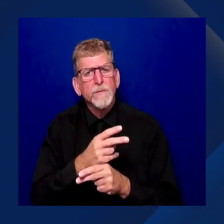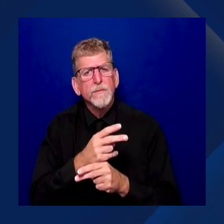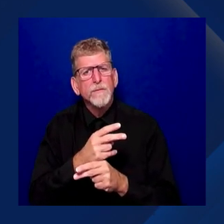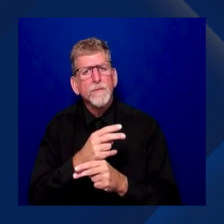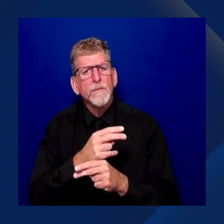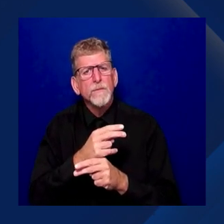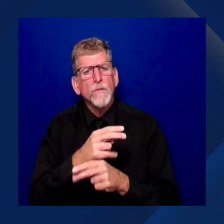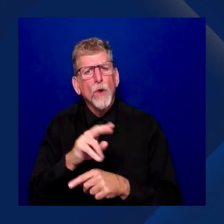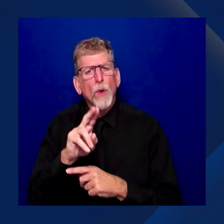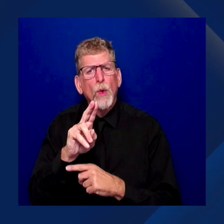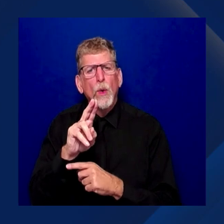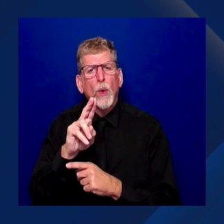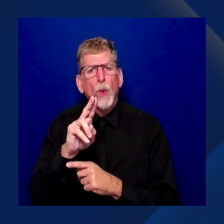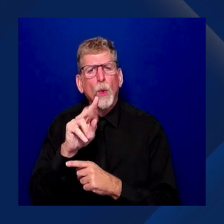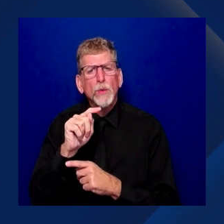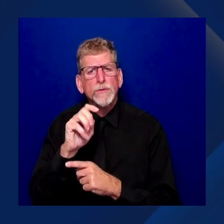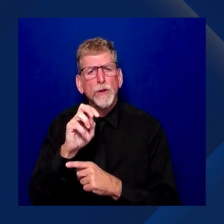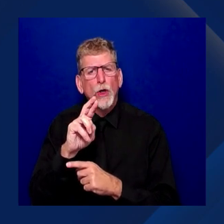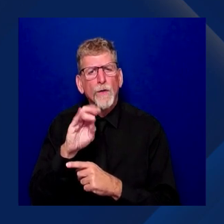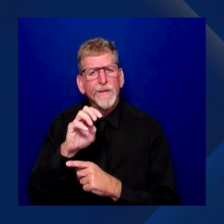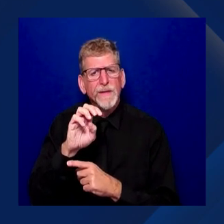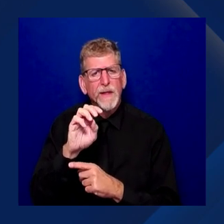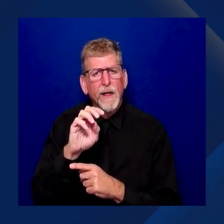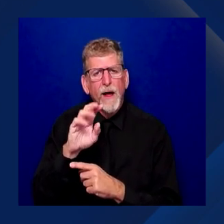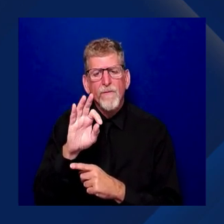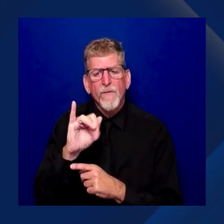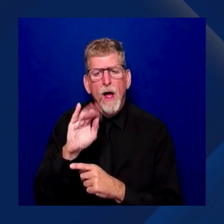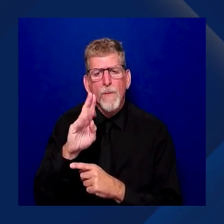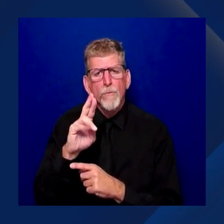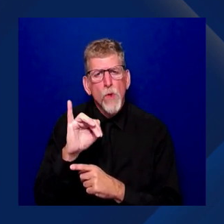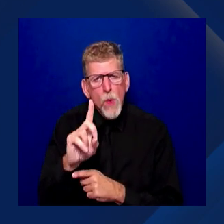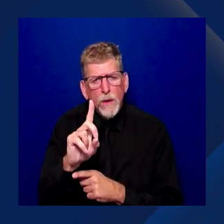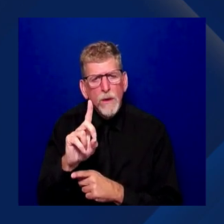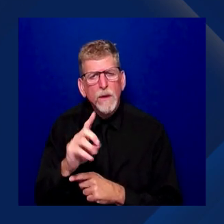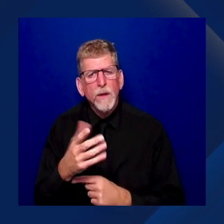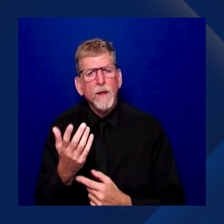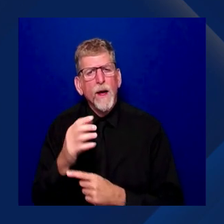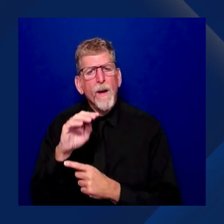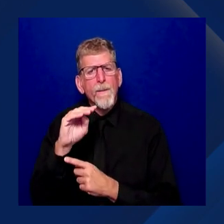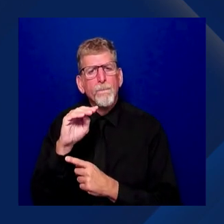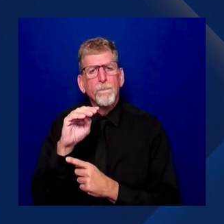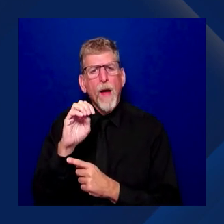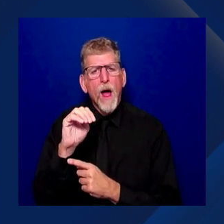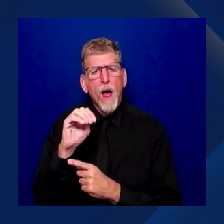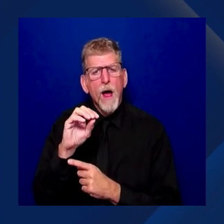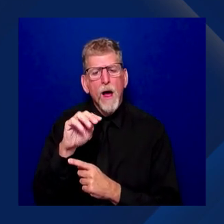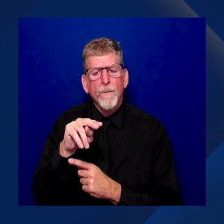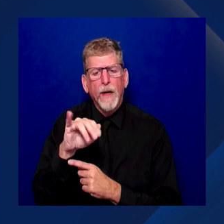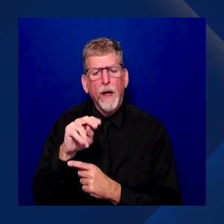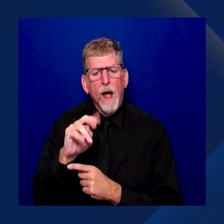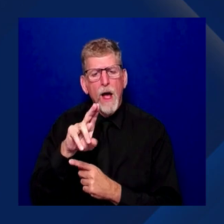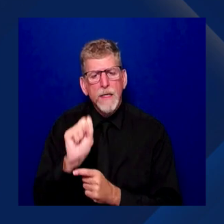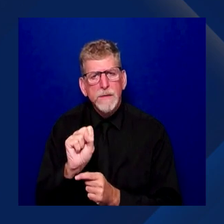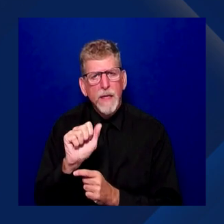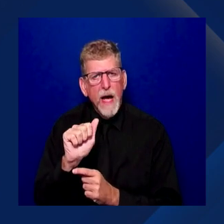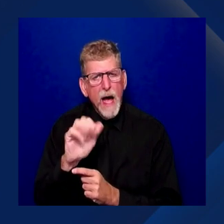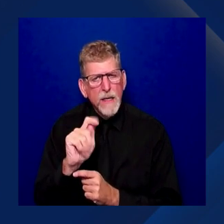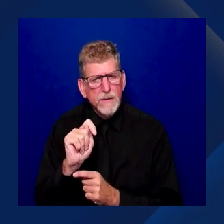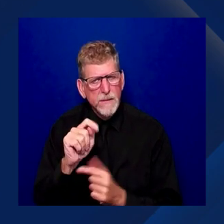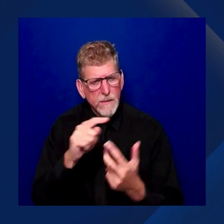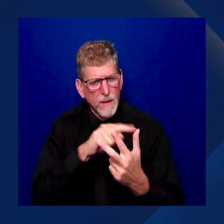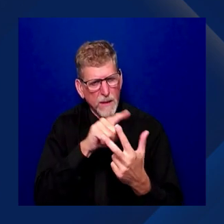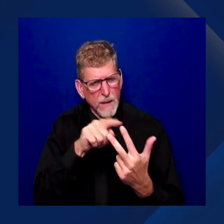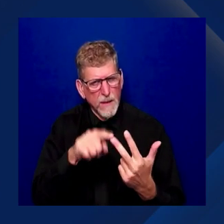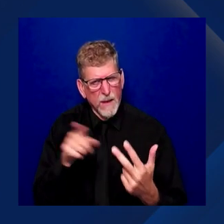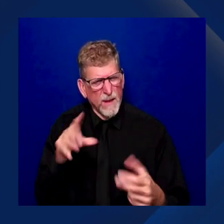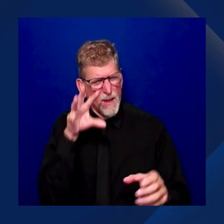is now a key component of the Biden-Harris agenda and the Build Back Better Act. In conjunction with President Biden, she